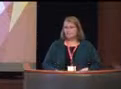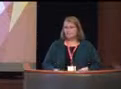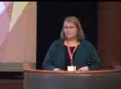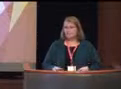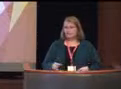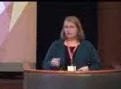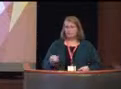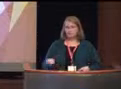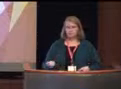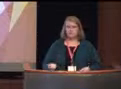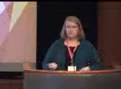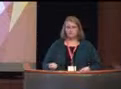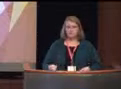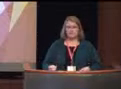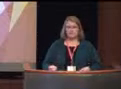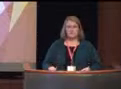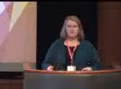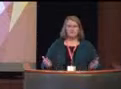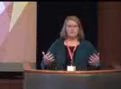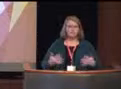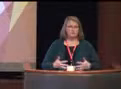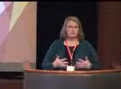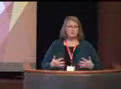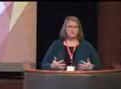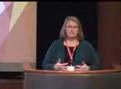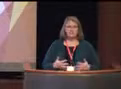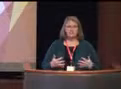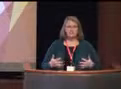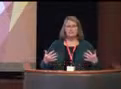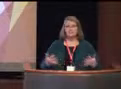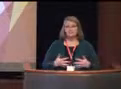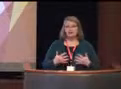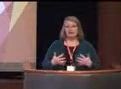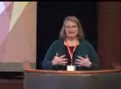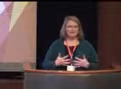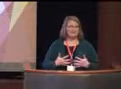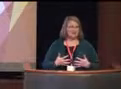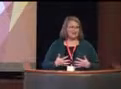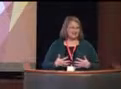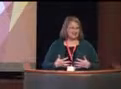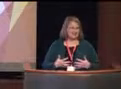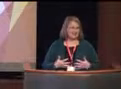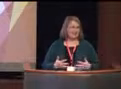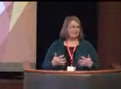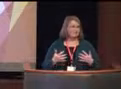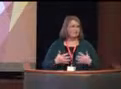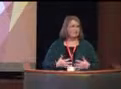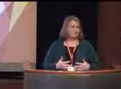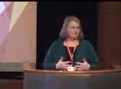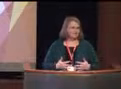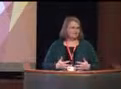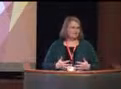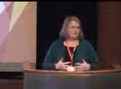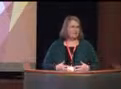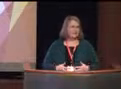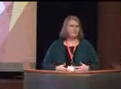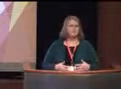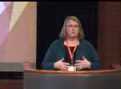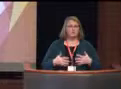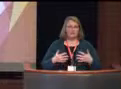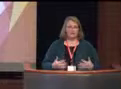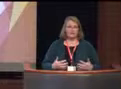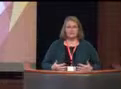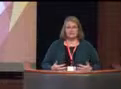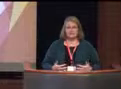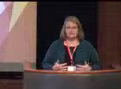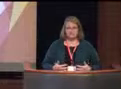collaboration has been a real key theme that we need to figure out how to get folks talking together and how to be working together. So